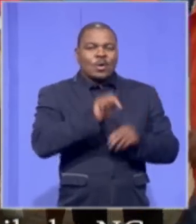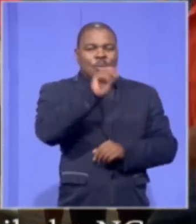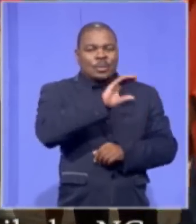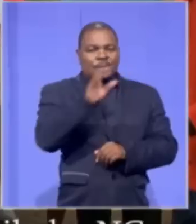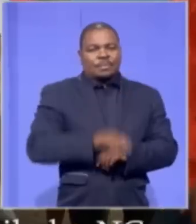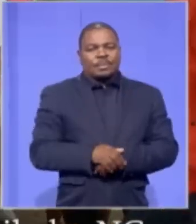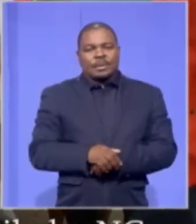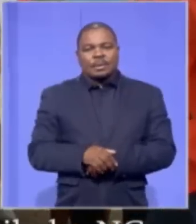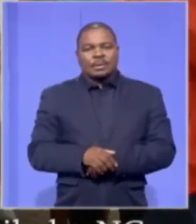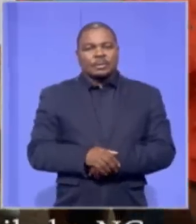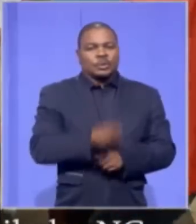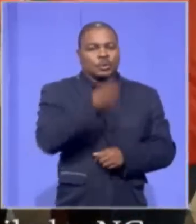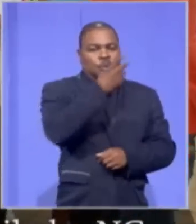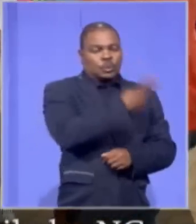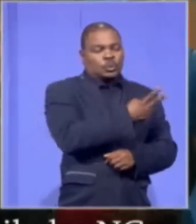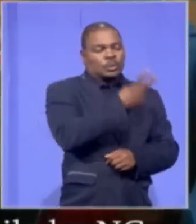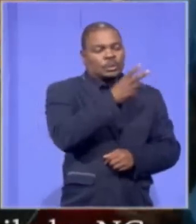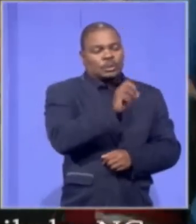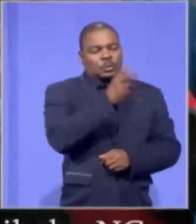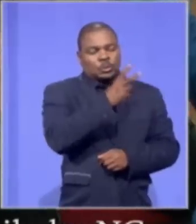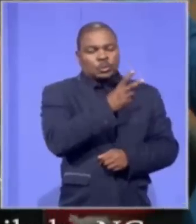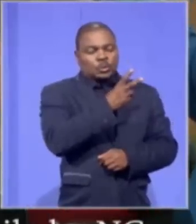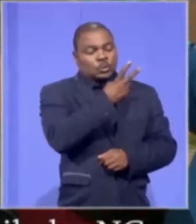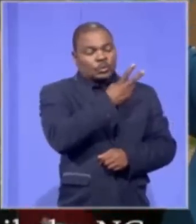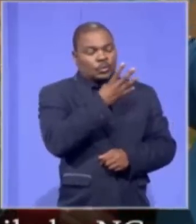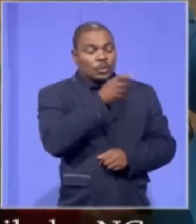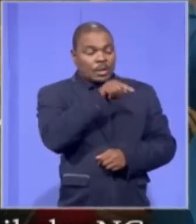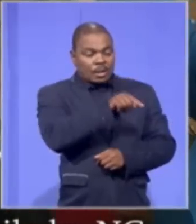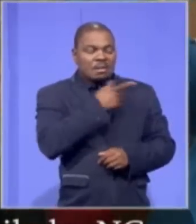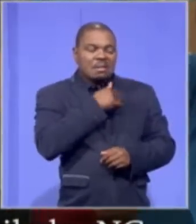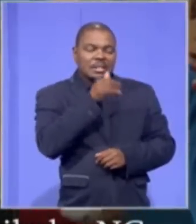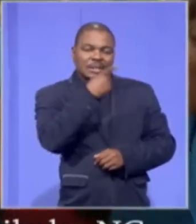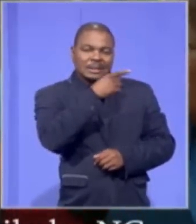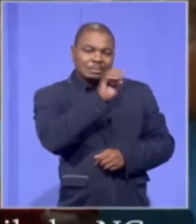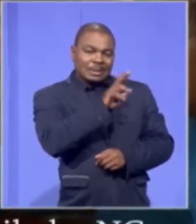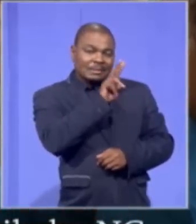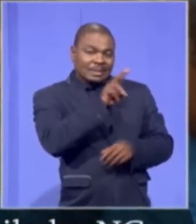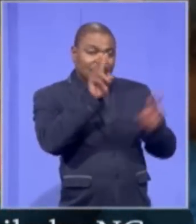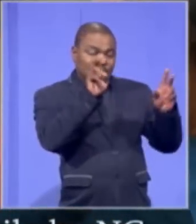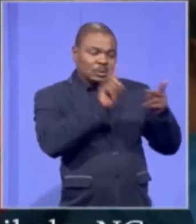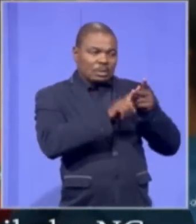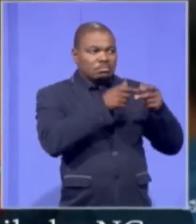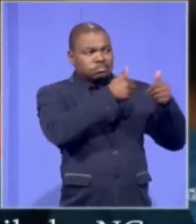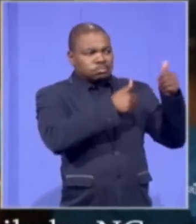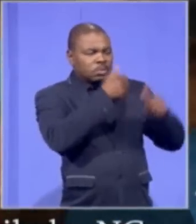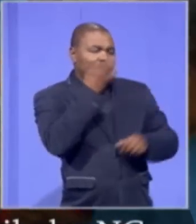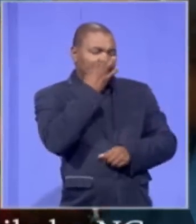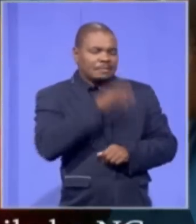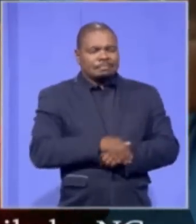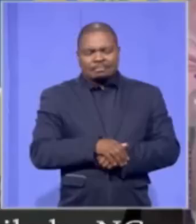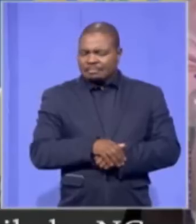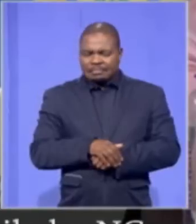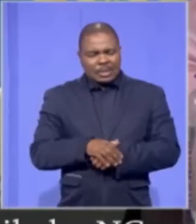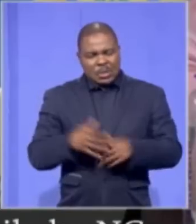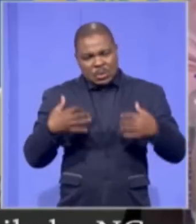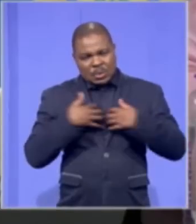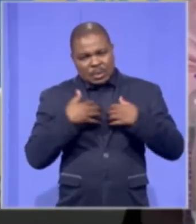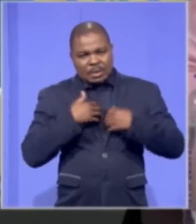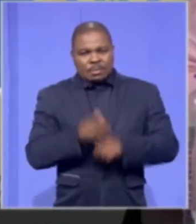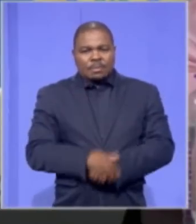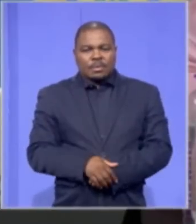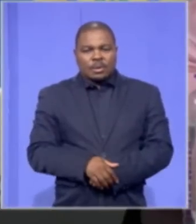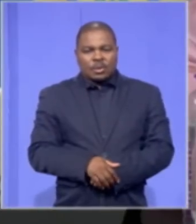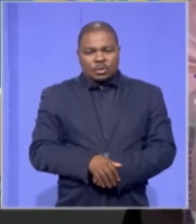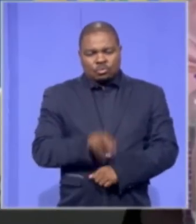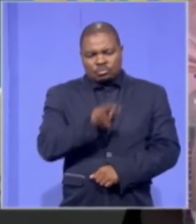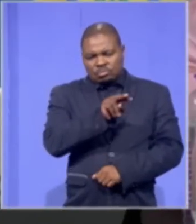tse 24 tse amahangwang le dintwa tsa bong mme ba ka taolong ba bontshitse ngongoreho. Then if you look at